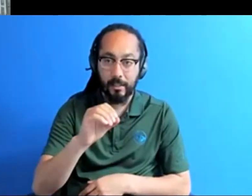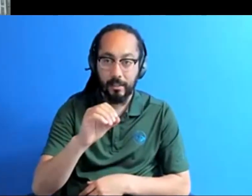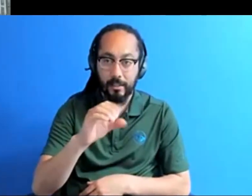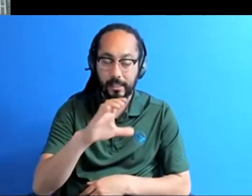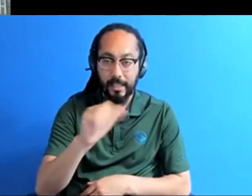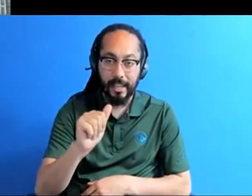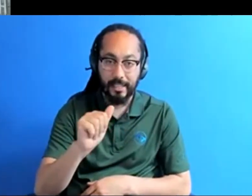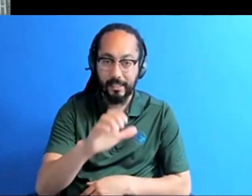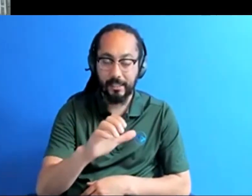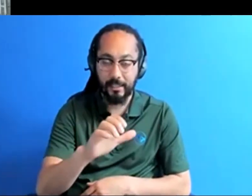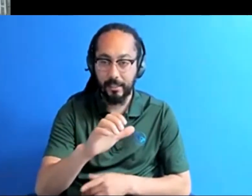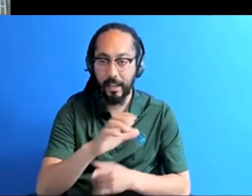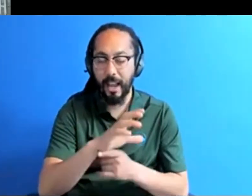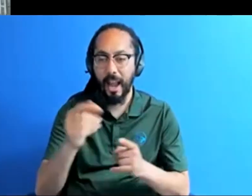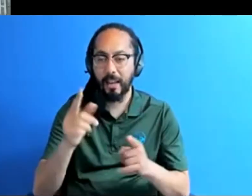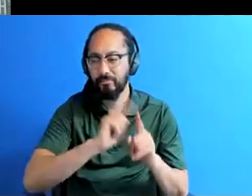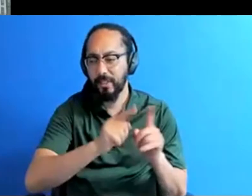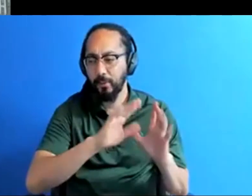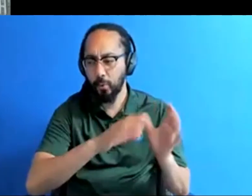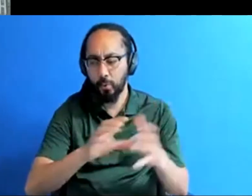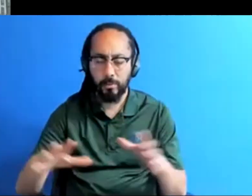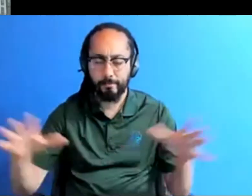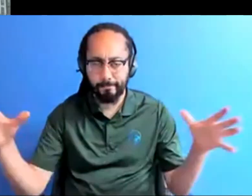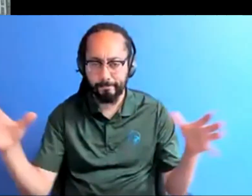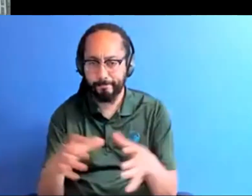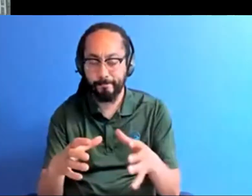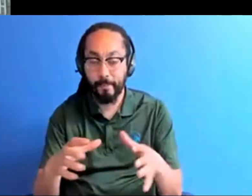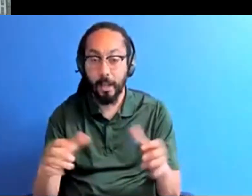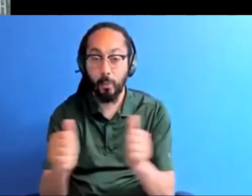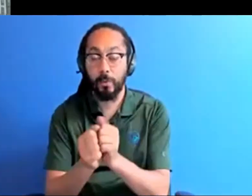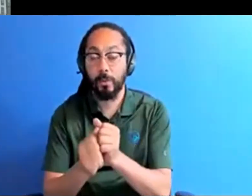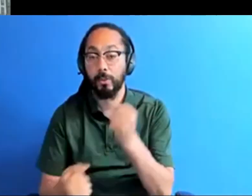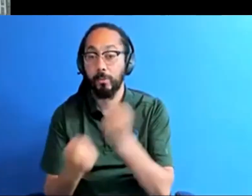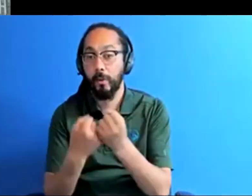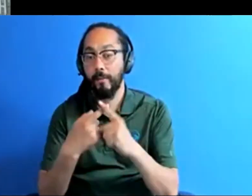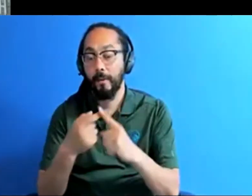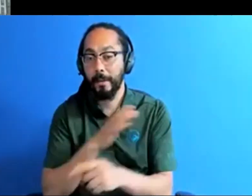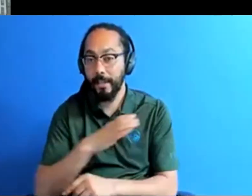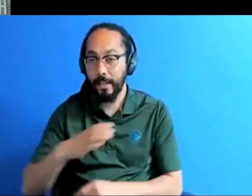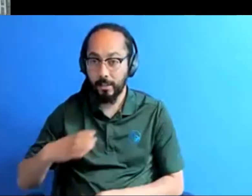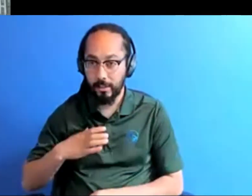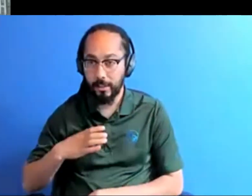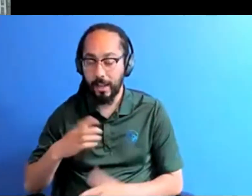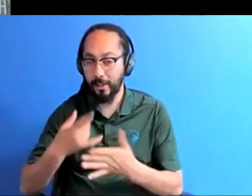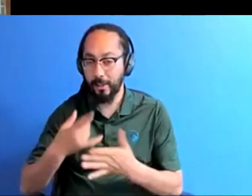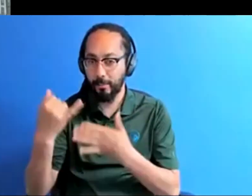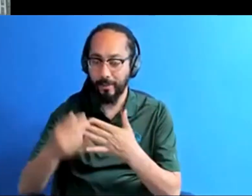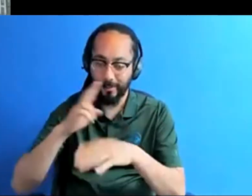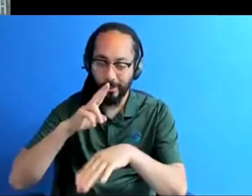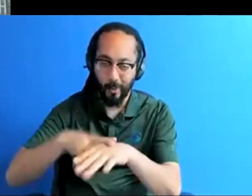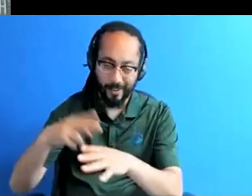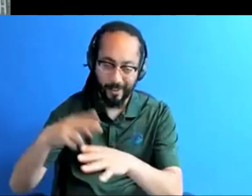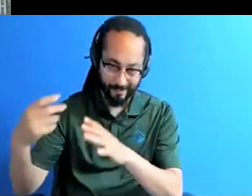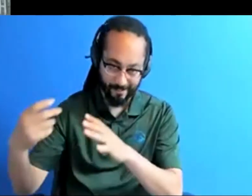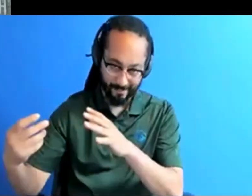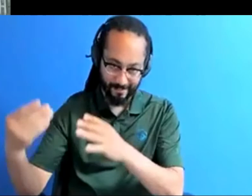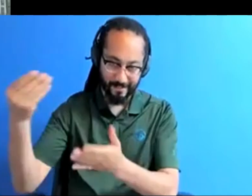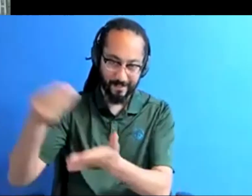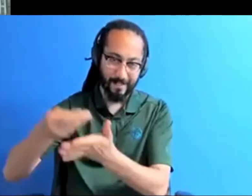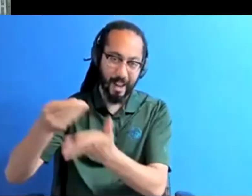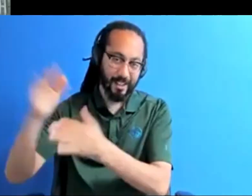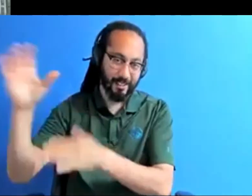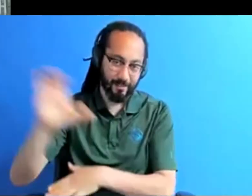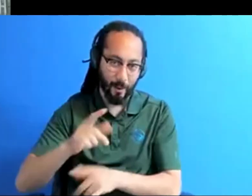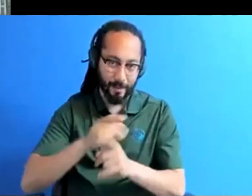come together and, with the support of council, this is a project obviously that's funded by council, begin to lay the